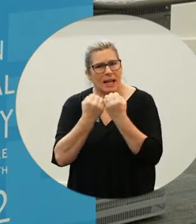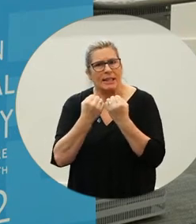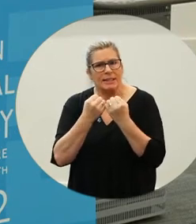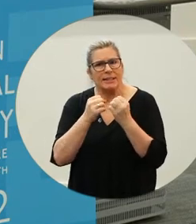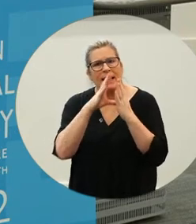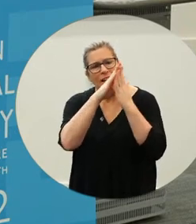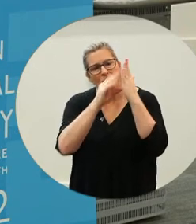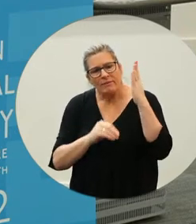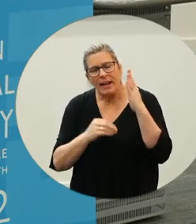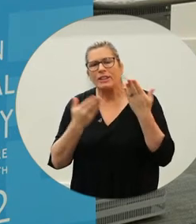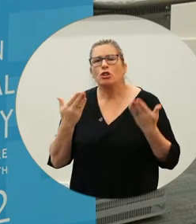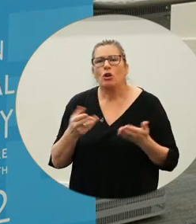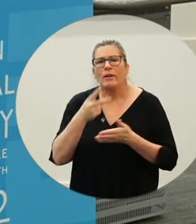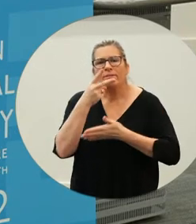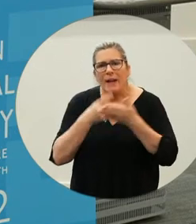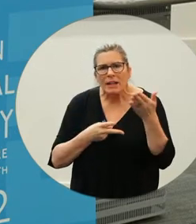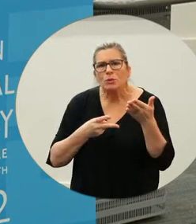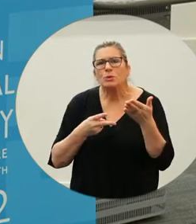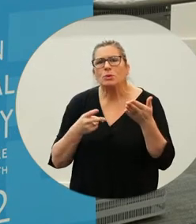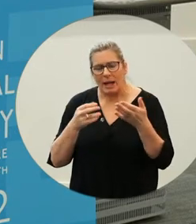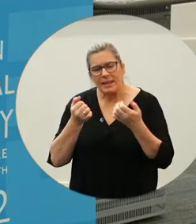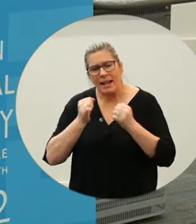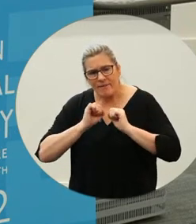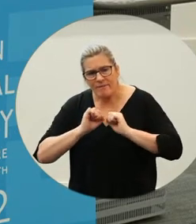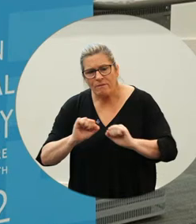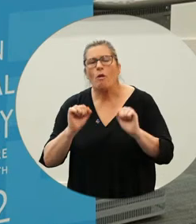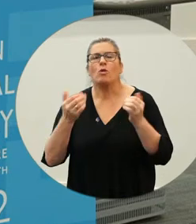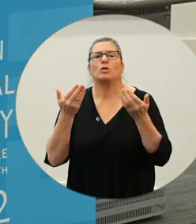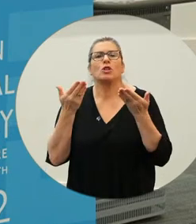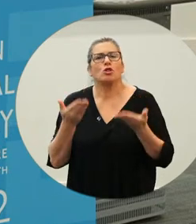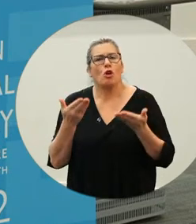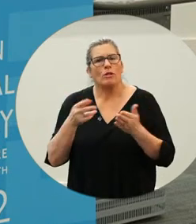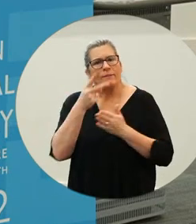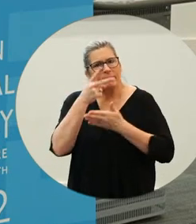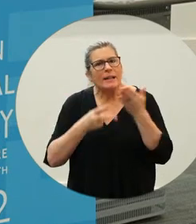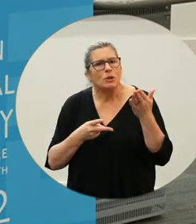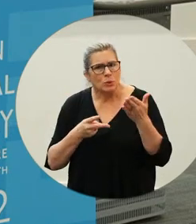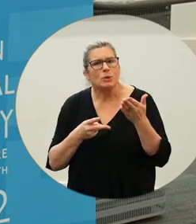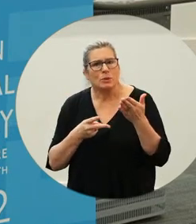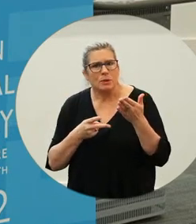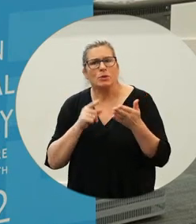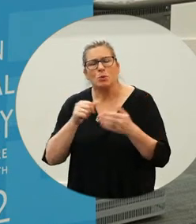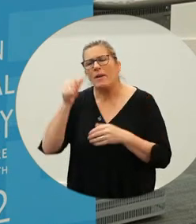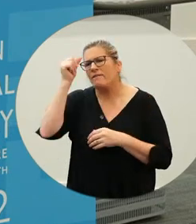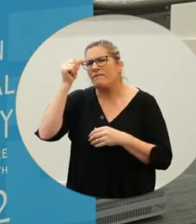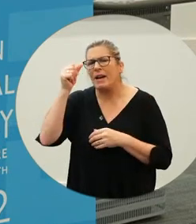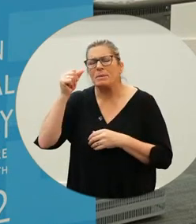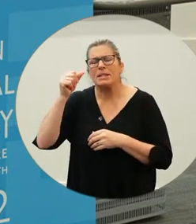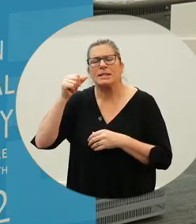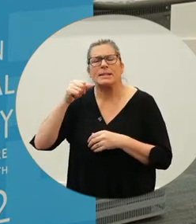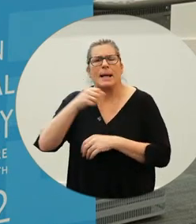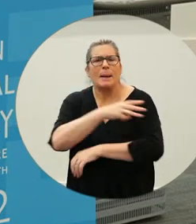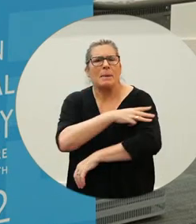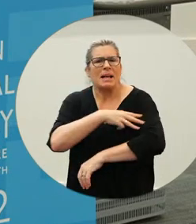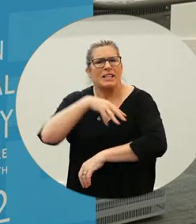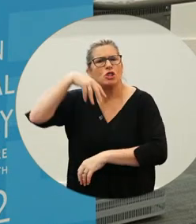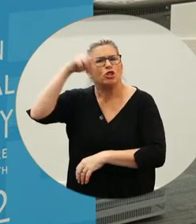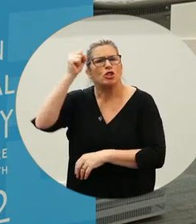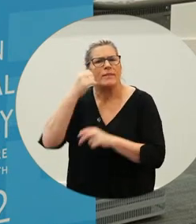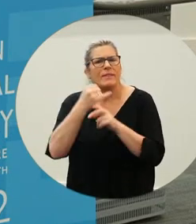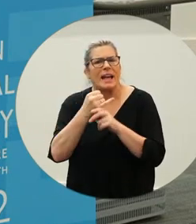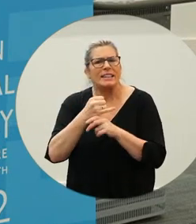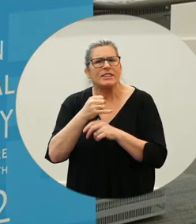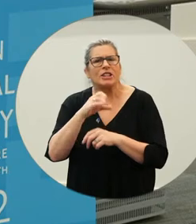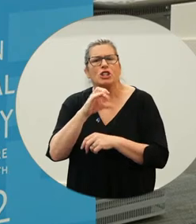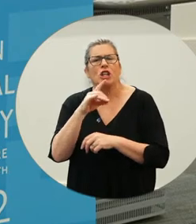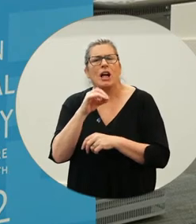they express current values and they enforce current values. There was a famous police chief in Chicago many years ago,